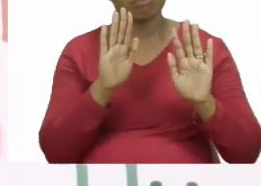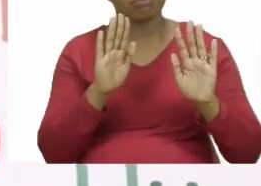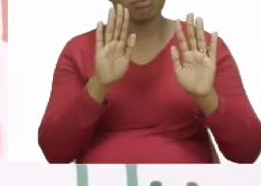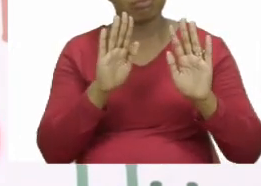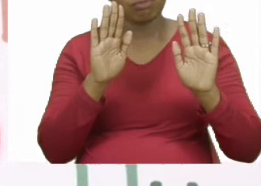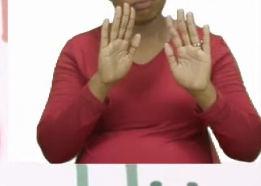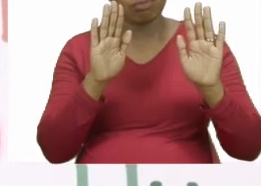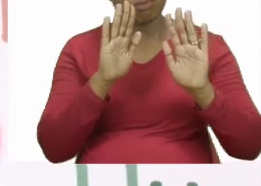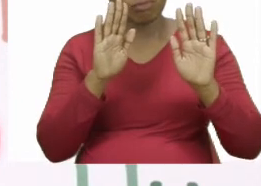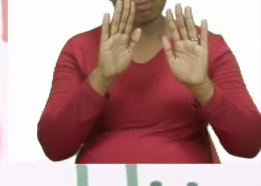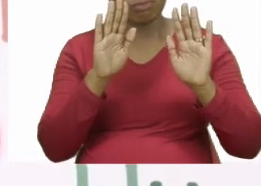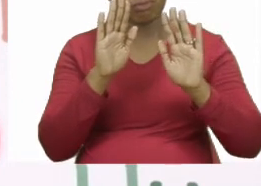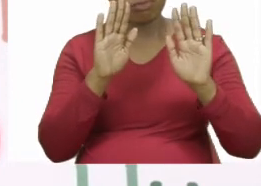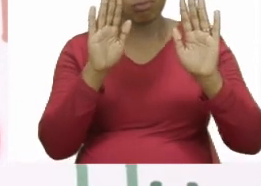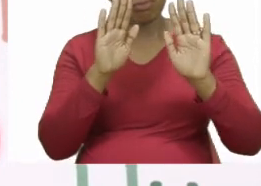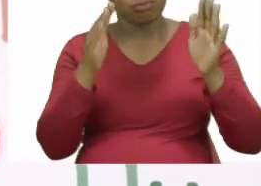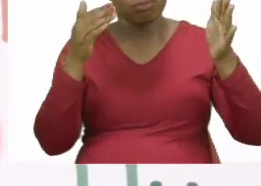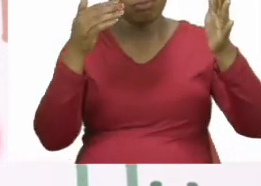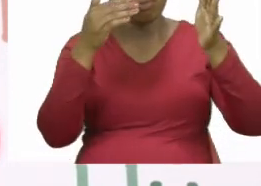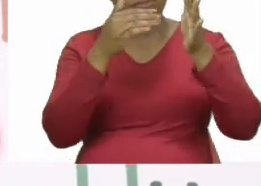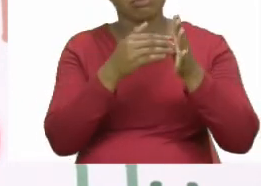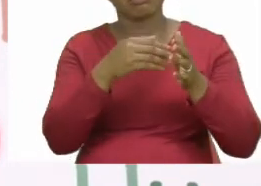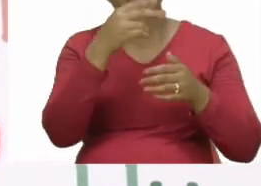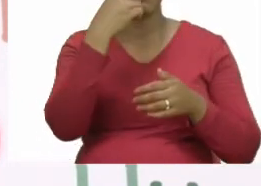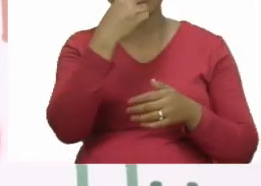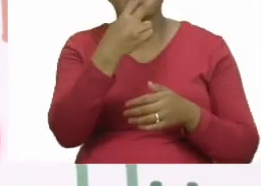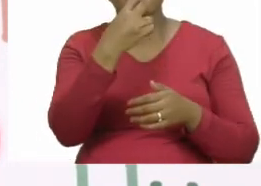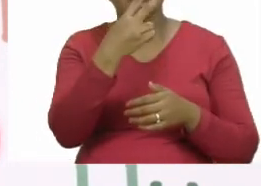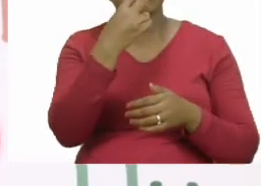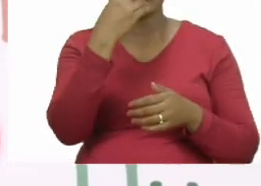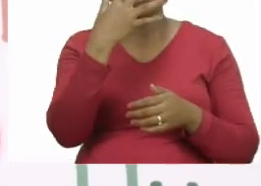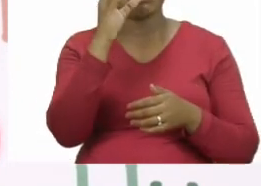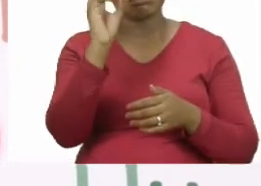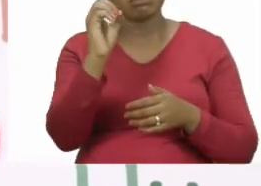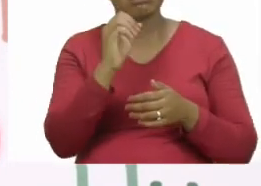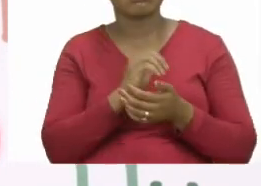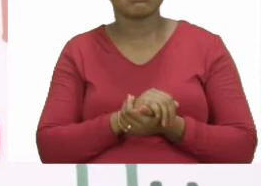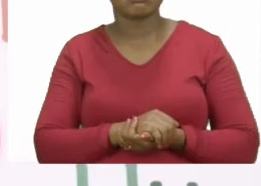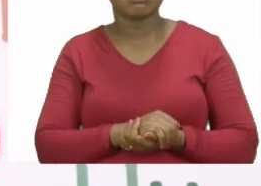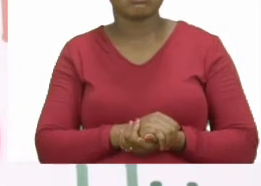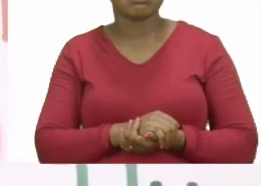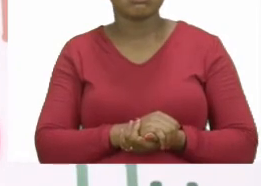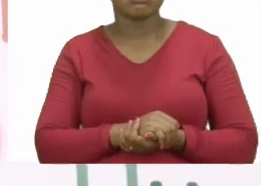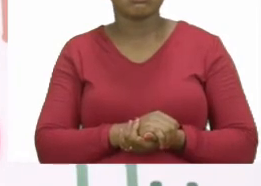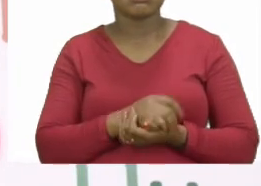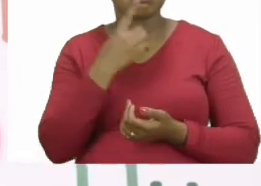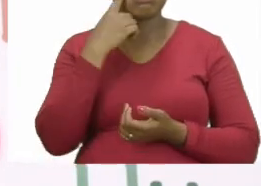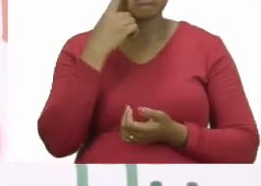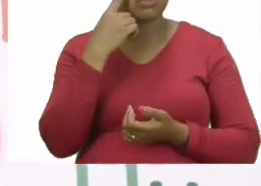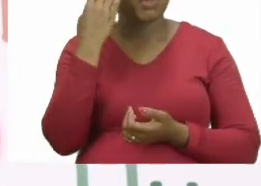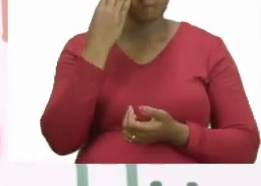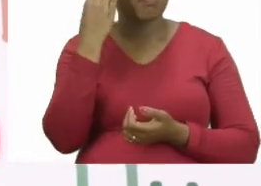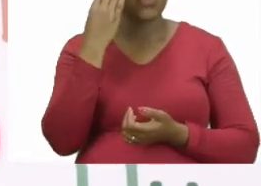250 milliliters. So you see, I think blue looks like water. So we